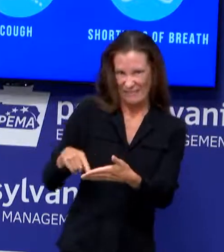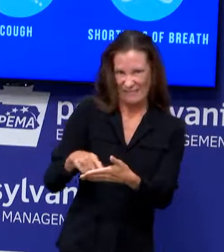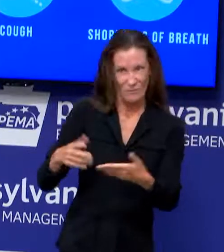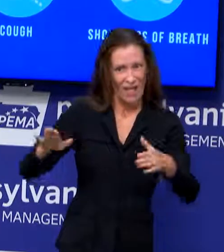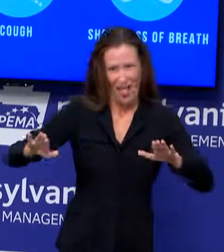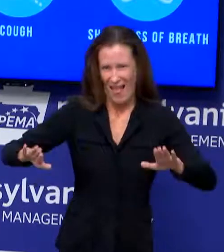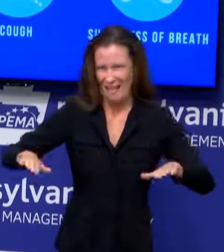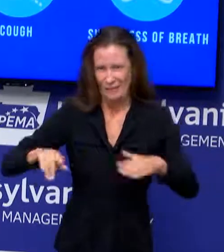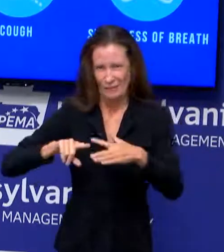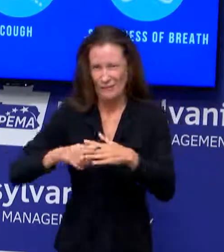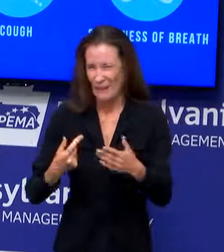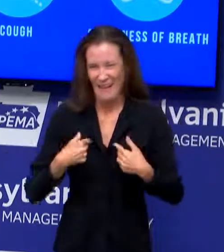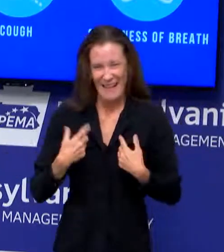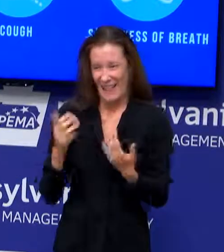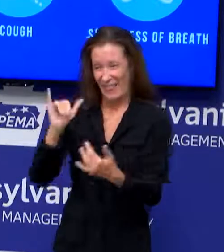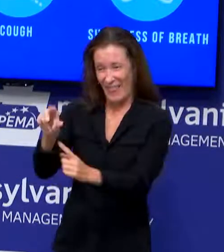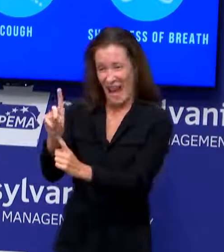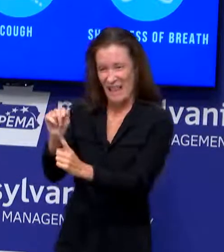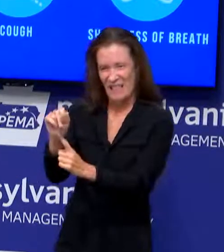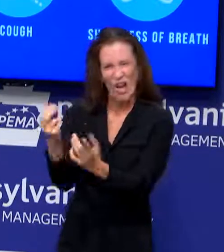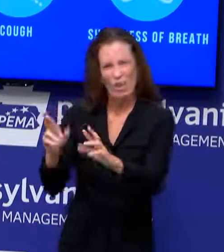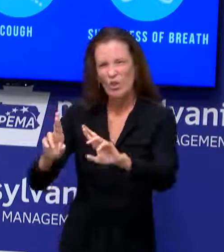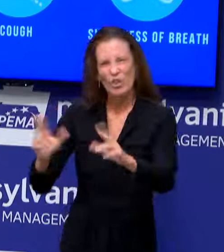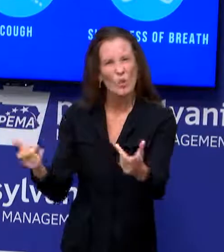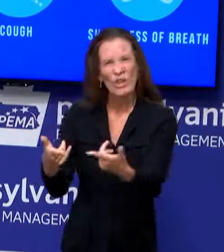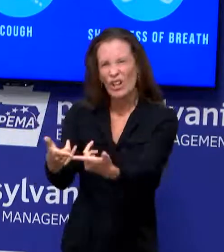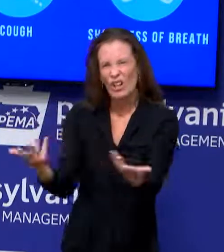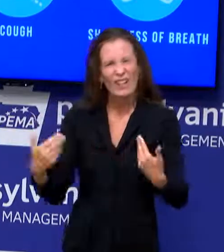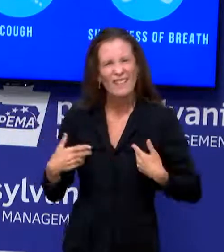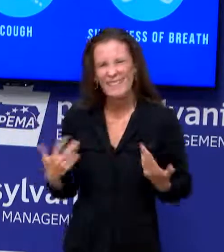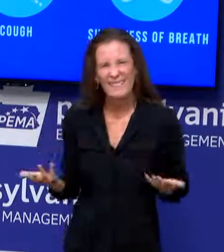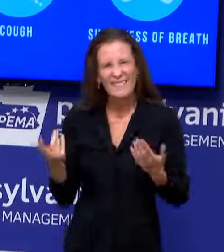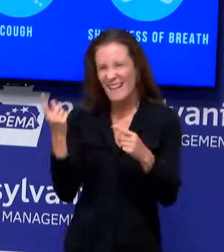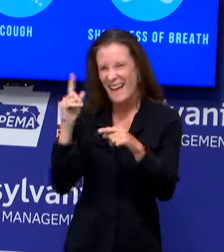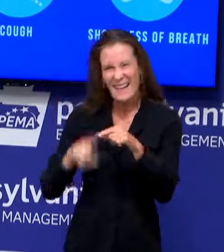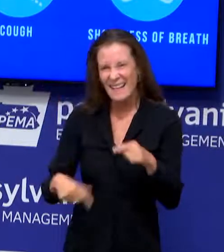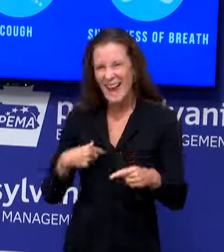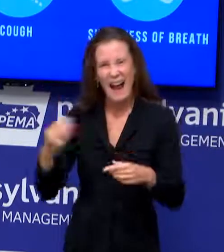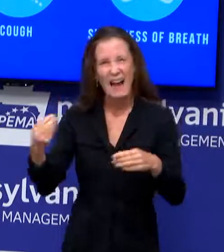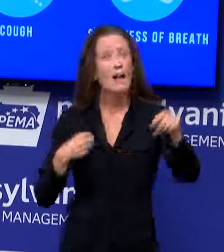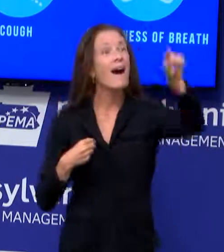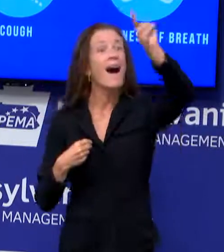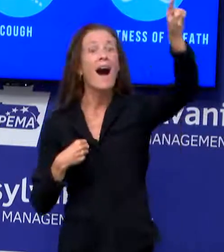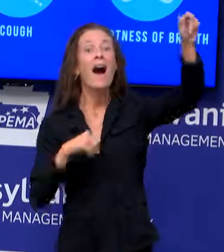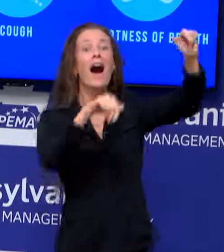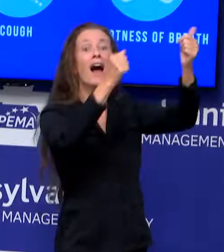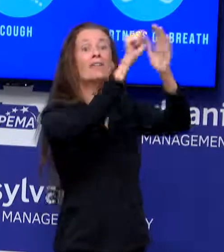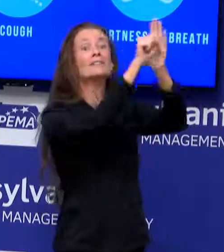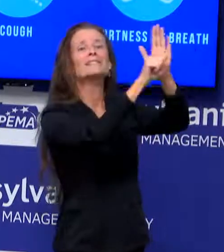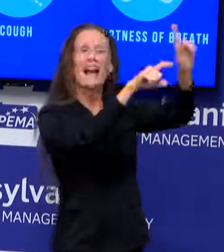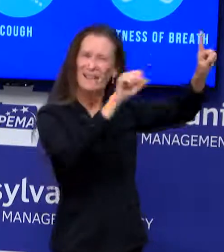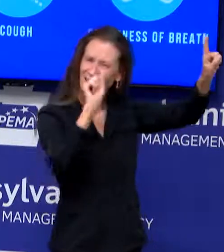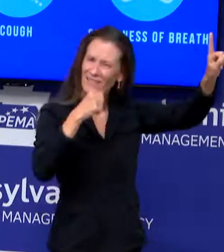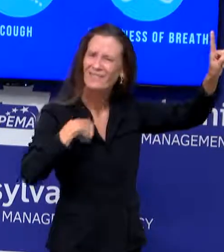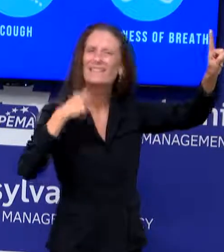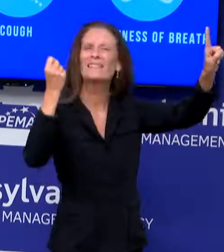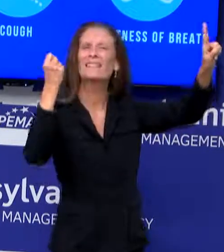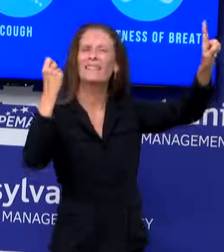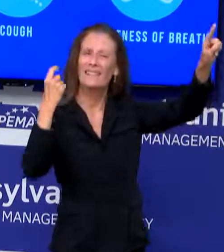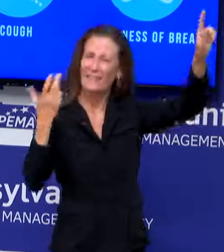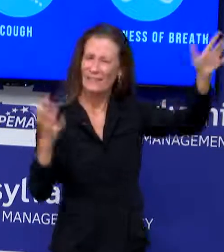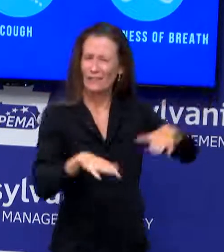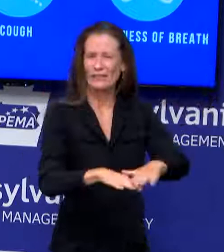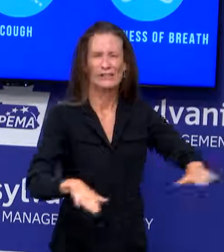So we were using some data from other states, and children in other states are really no different than children here. And